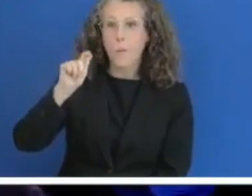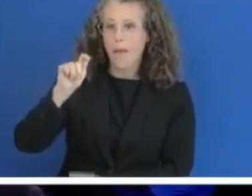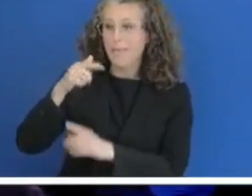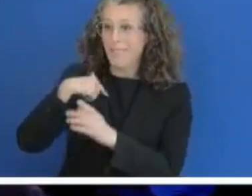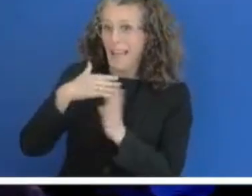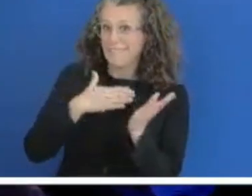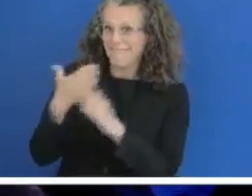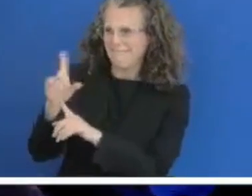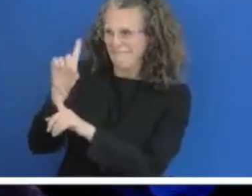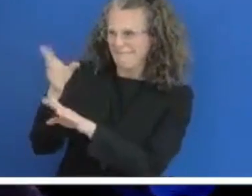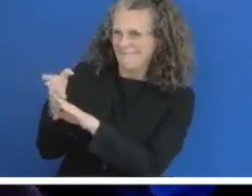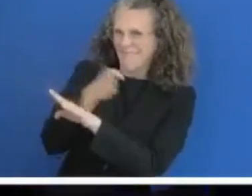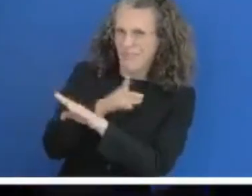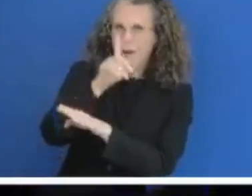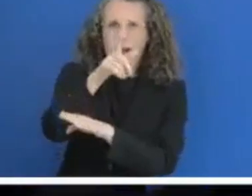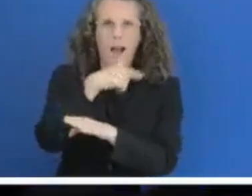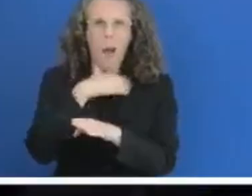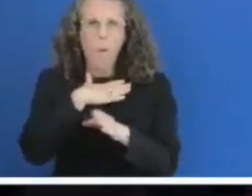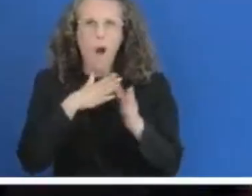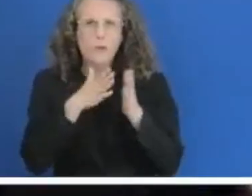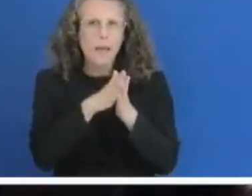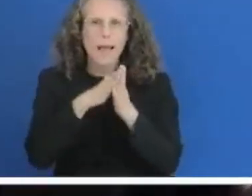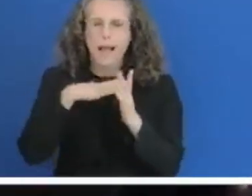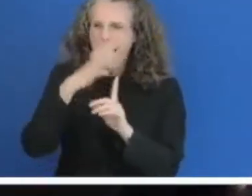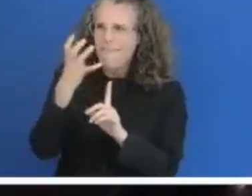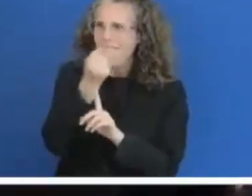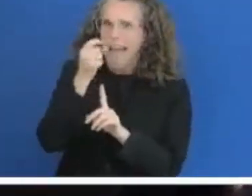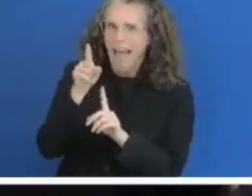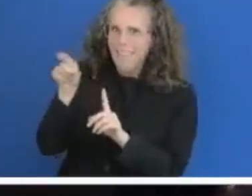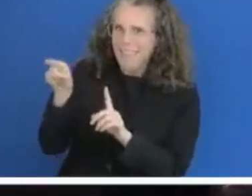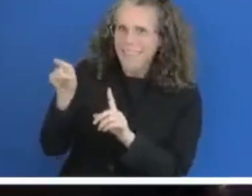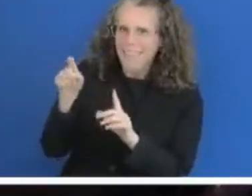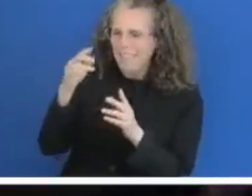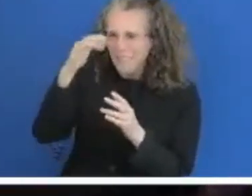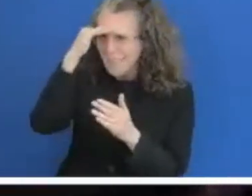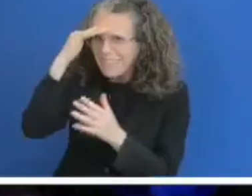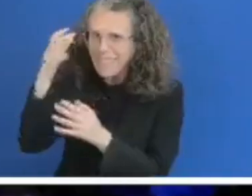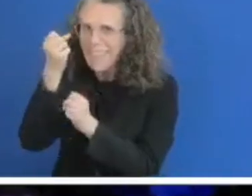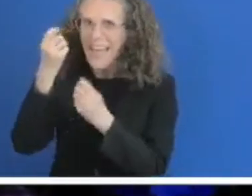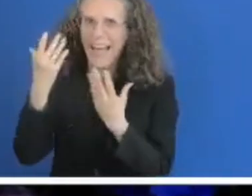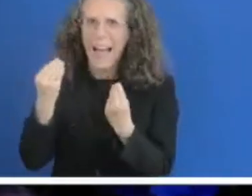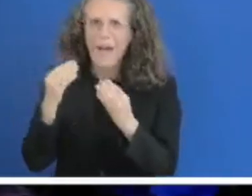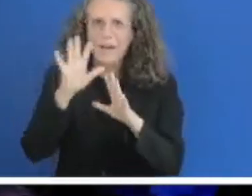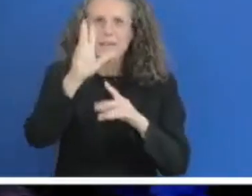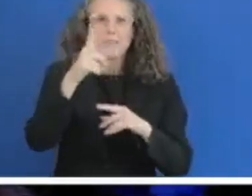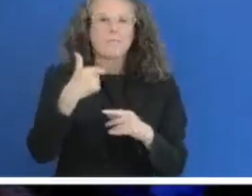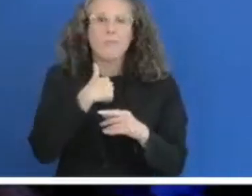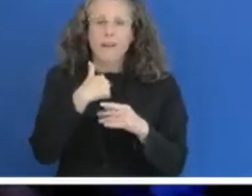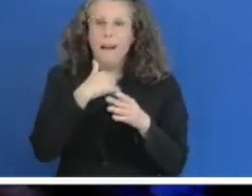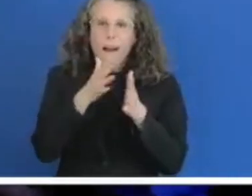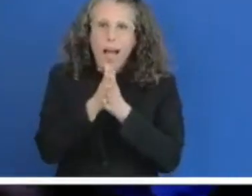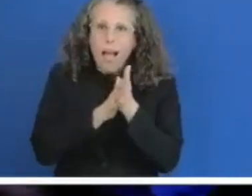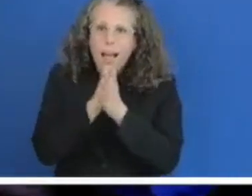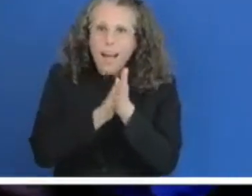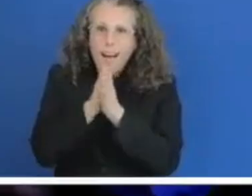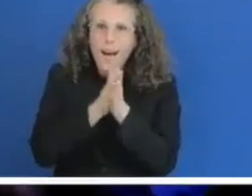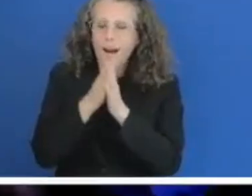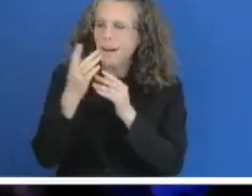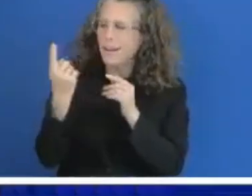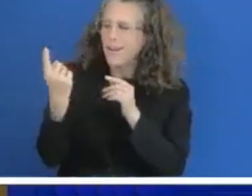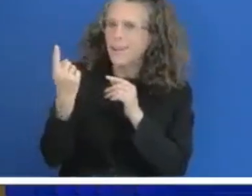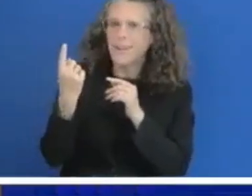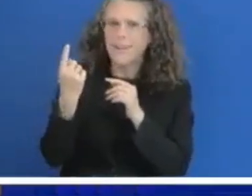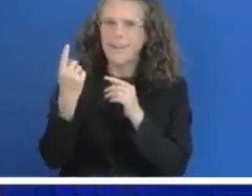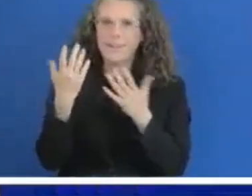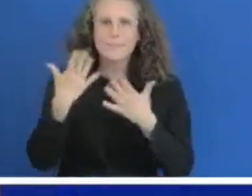So I'm increasingly fascinated by our interaction as a species